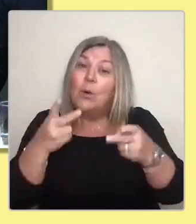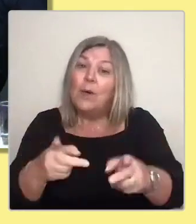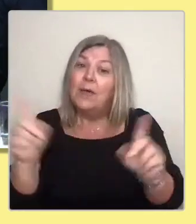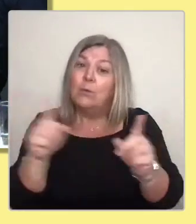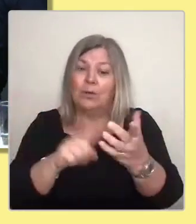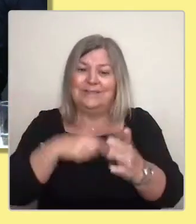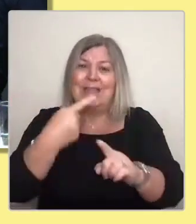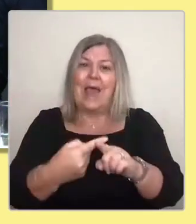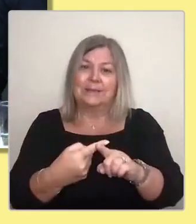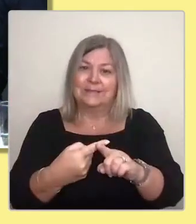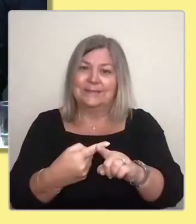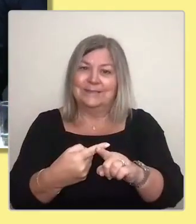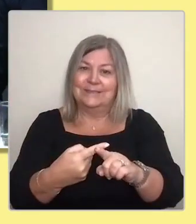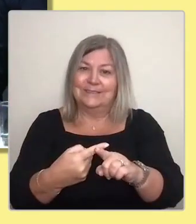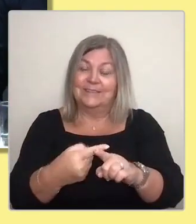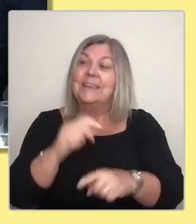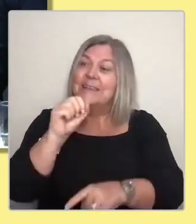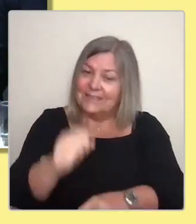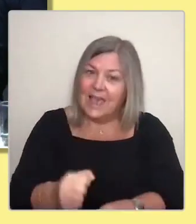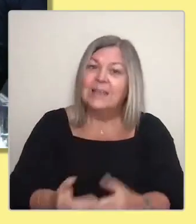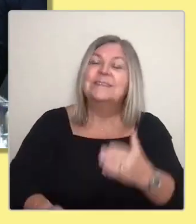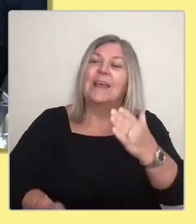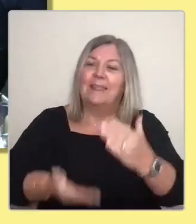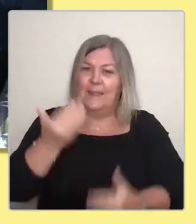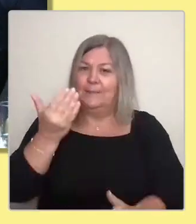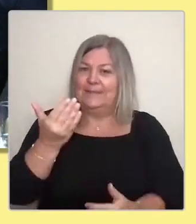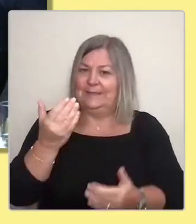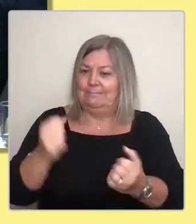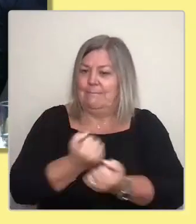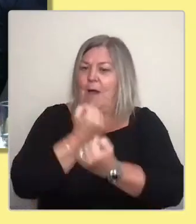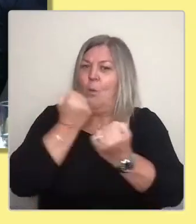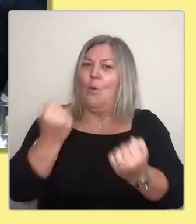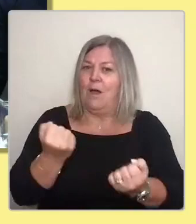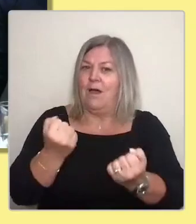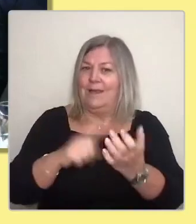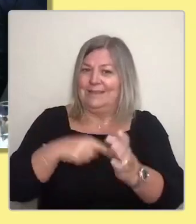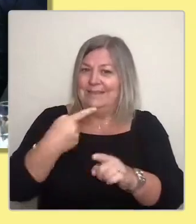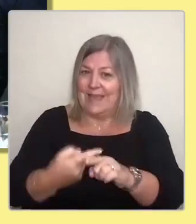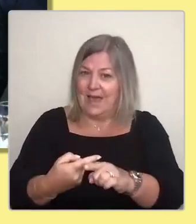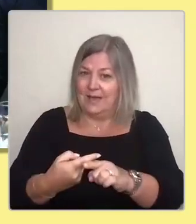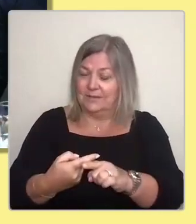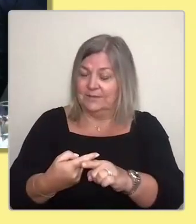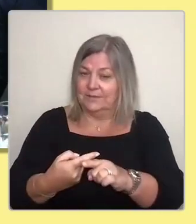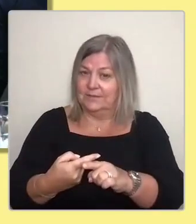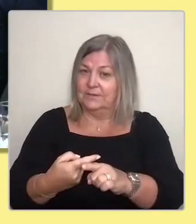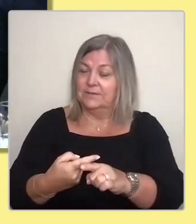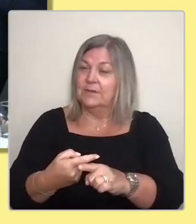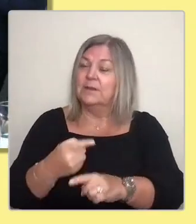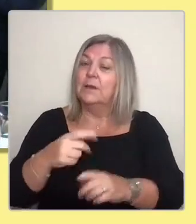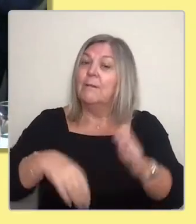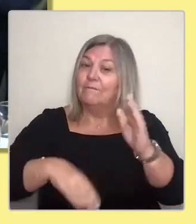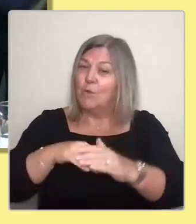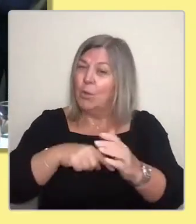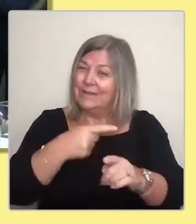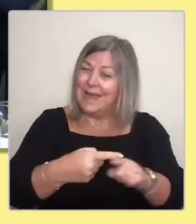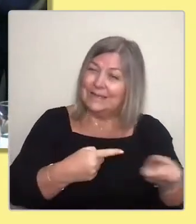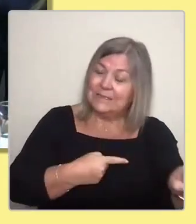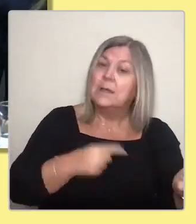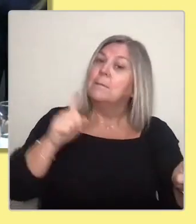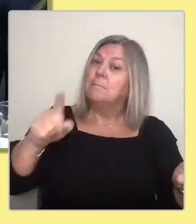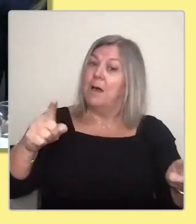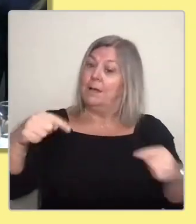fact that we have very limited powers over taxation, we've got a few powers over income tax, we've used those powers to be more